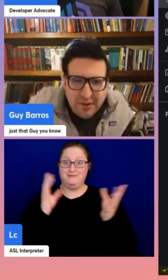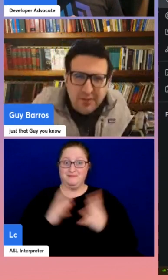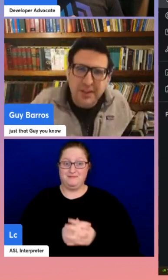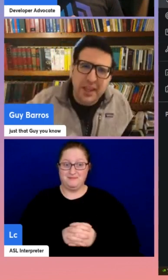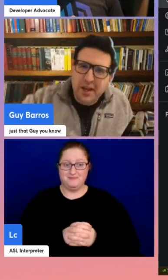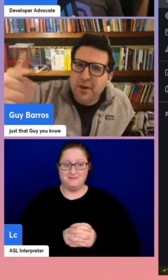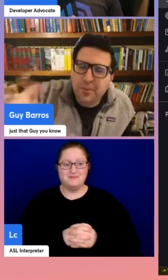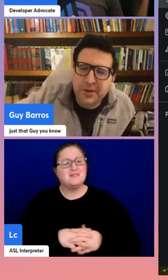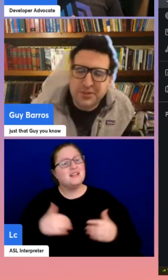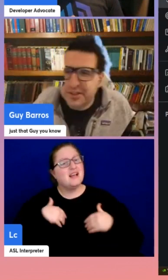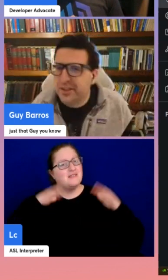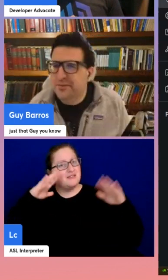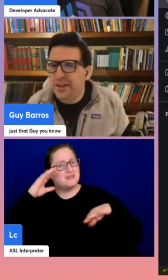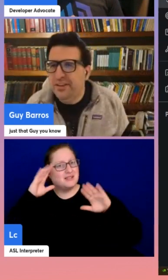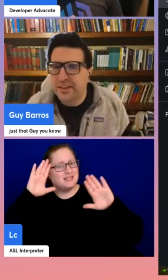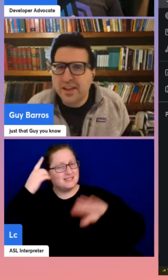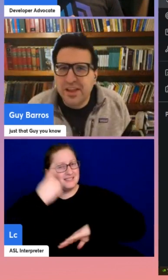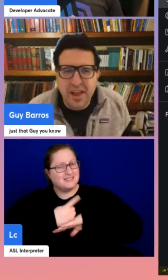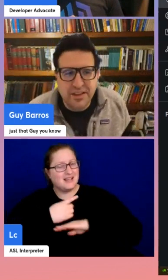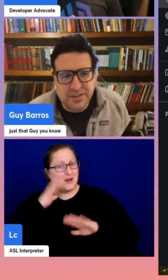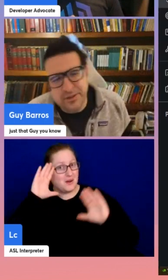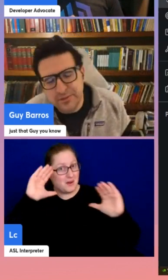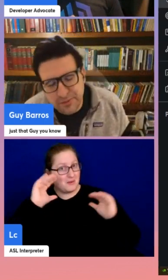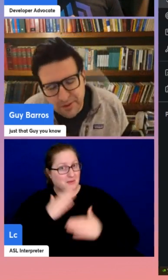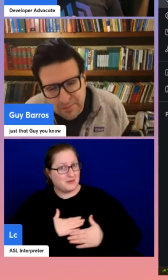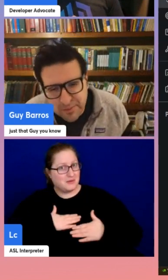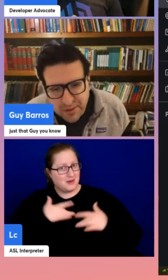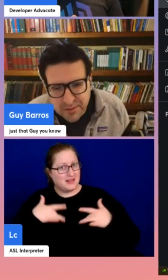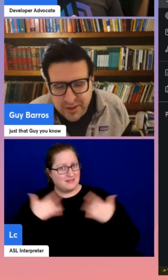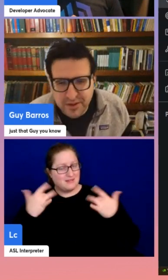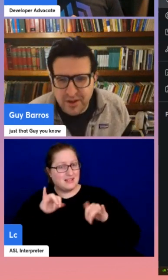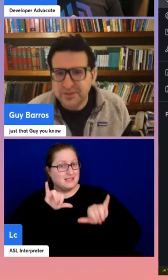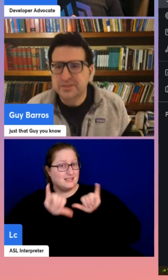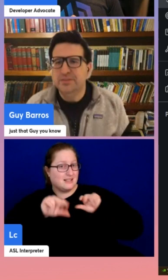Cheers, everyone. Have a lovely day, and I hope you're enjoying the event. Yeah, and stay tuned